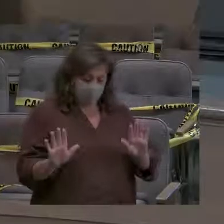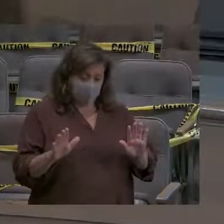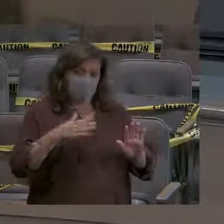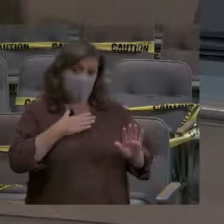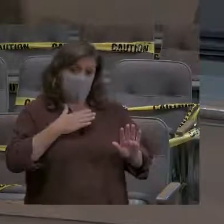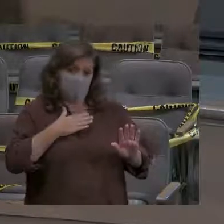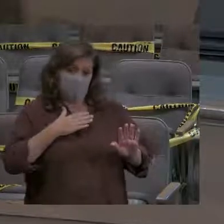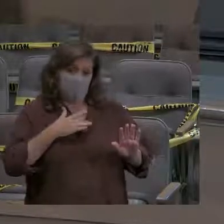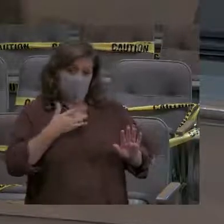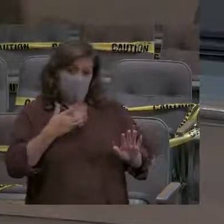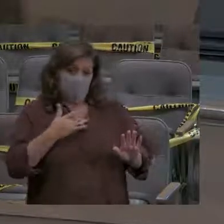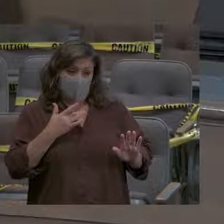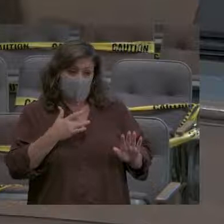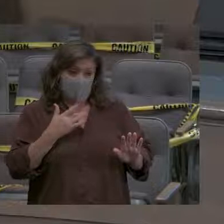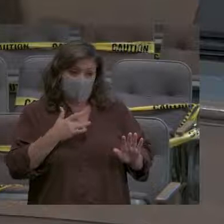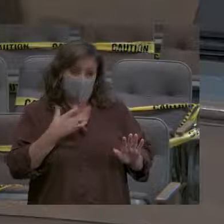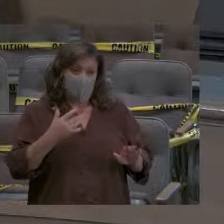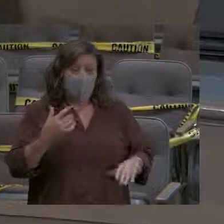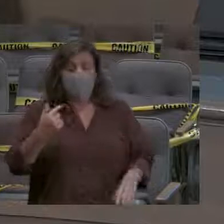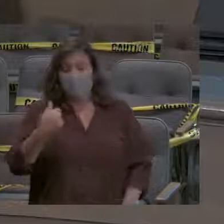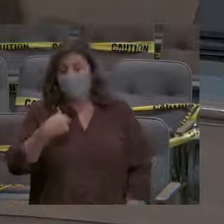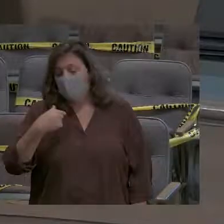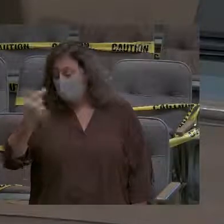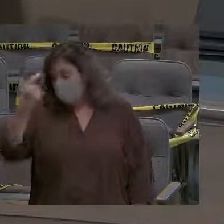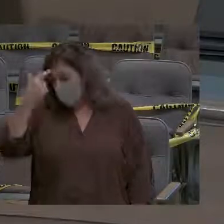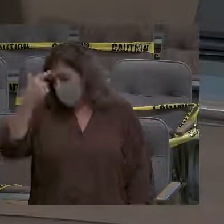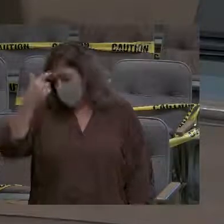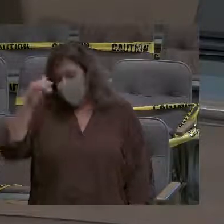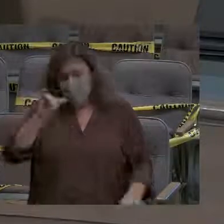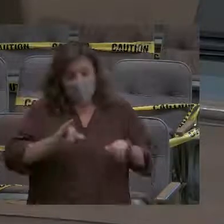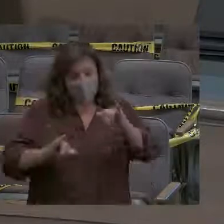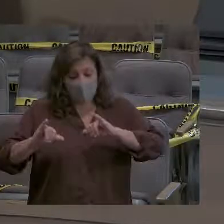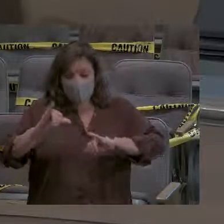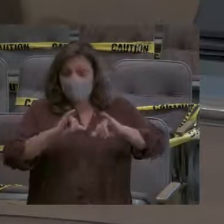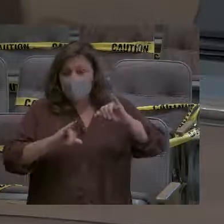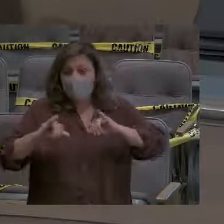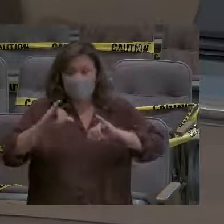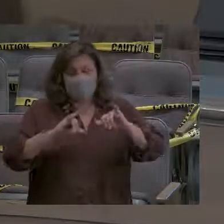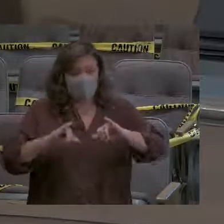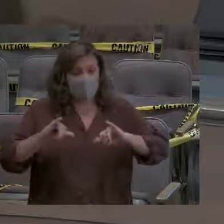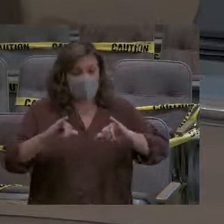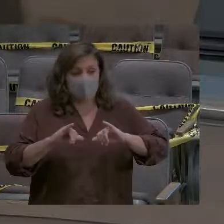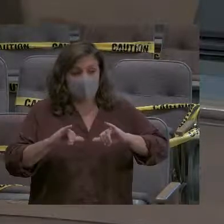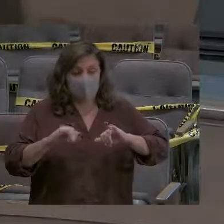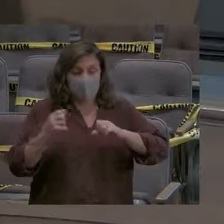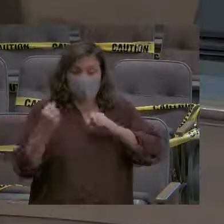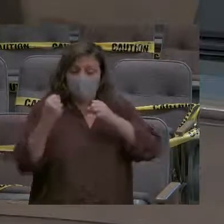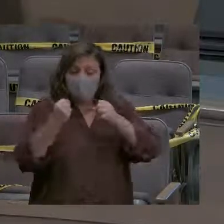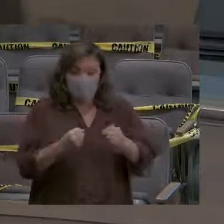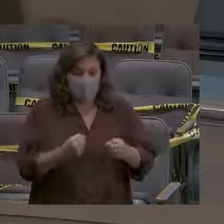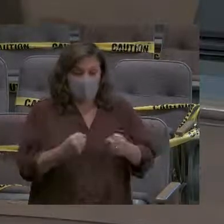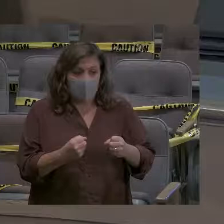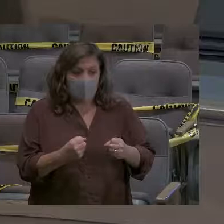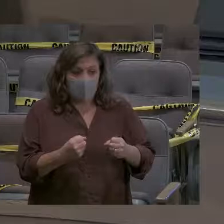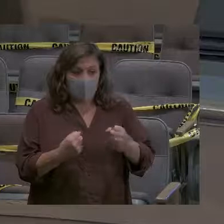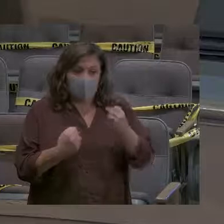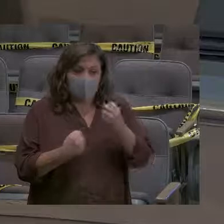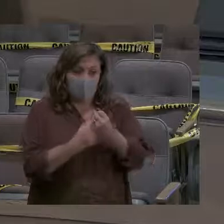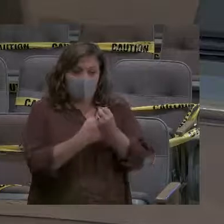this. I think the science is overwhelming. For this particular